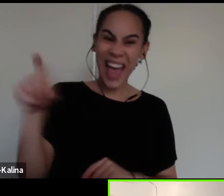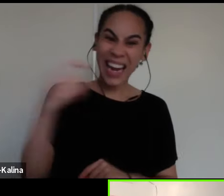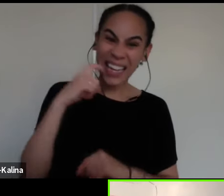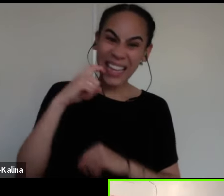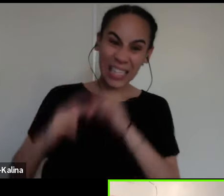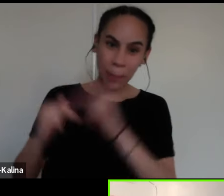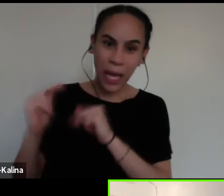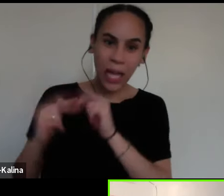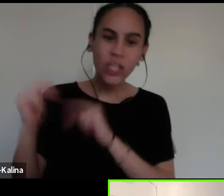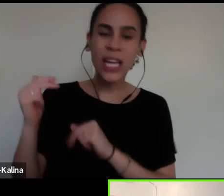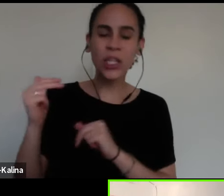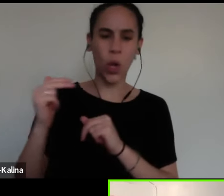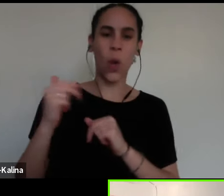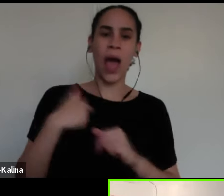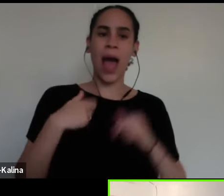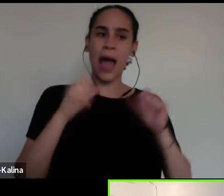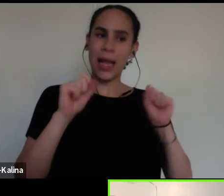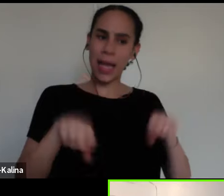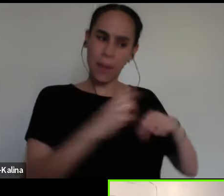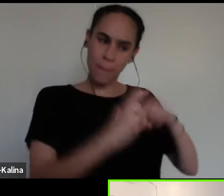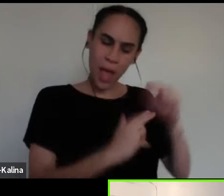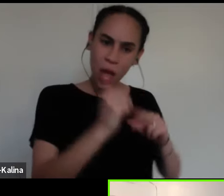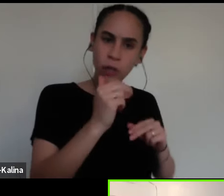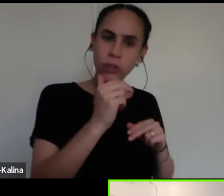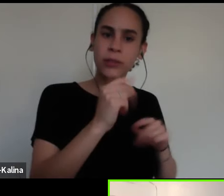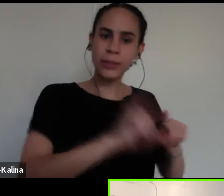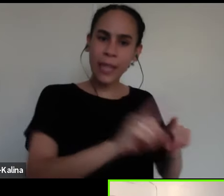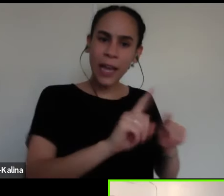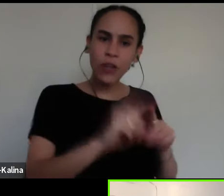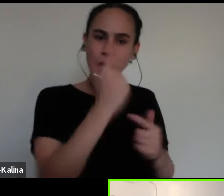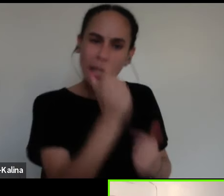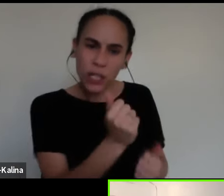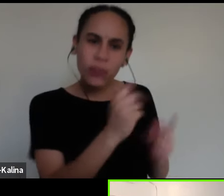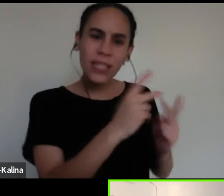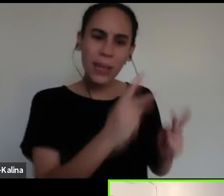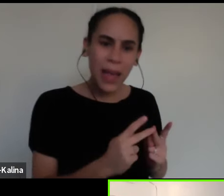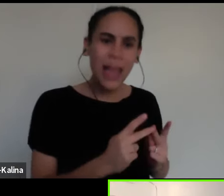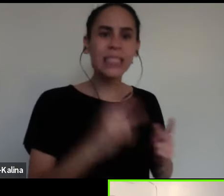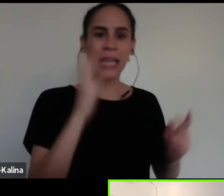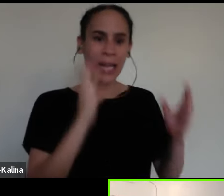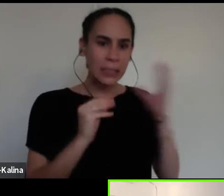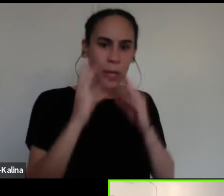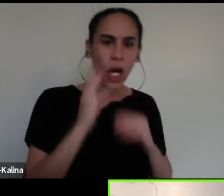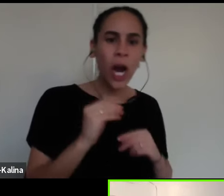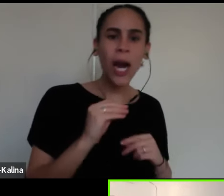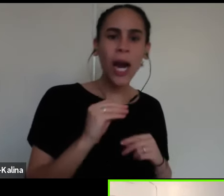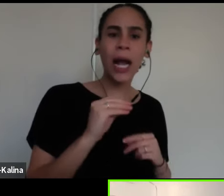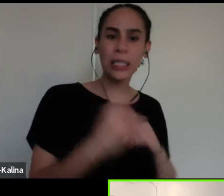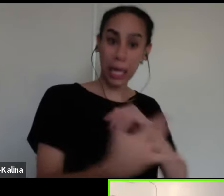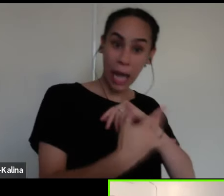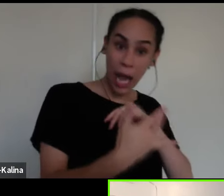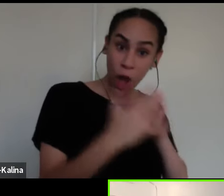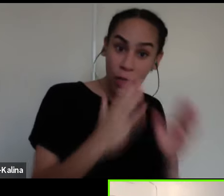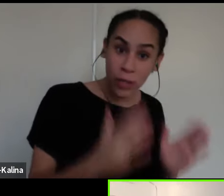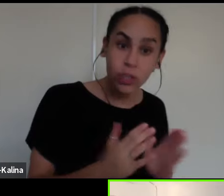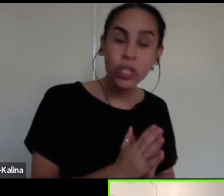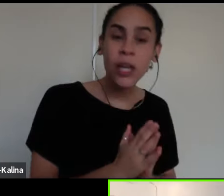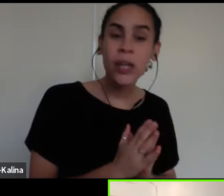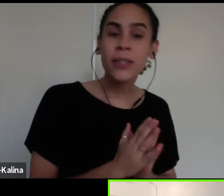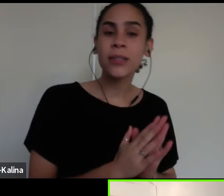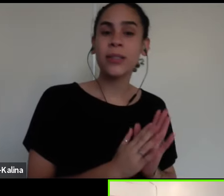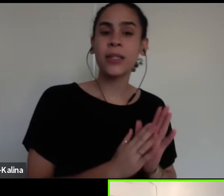those interesting places that actualize the experience of being a technologist, but where you feel welcome, right? So a place where you